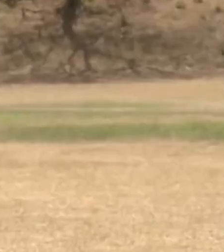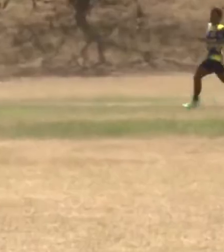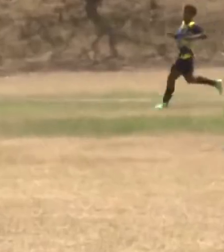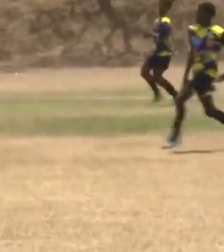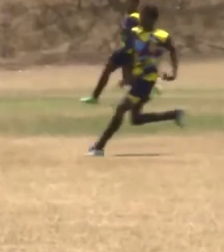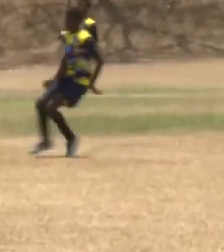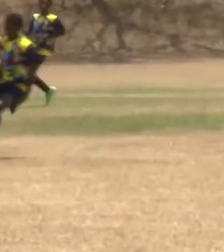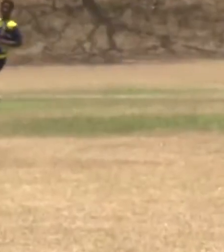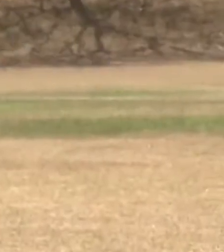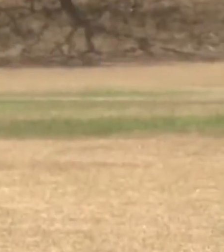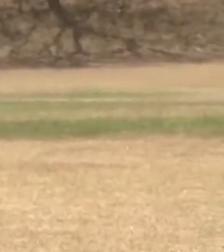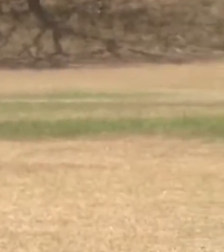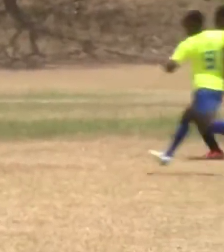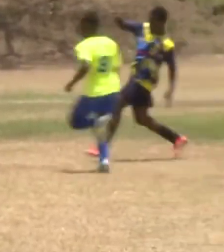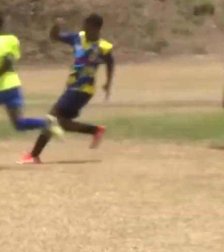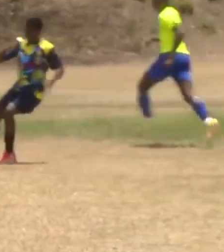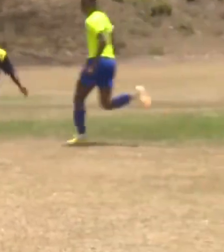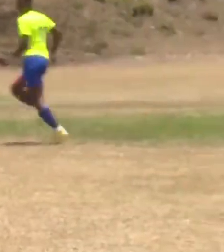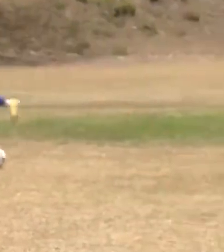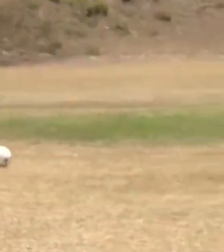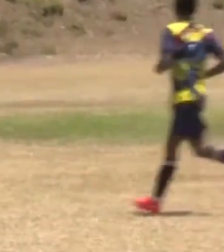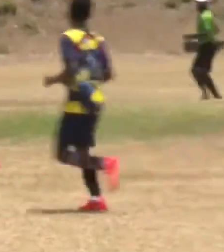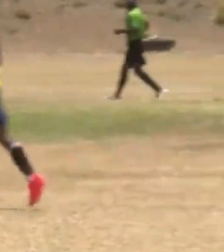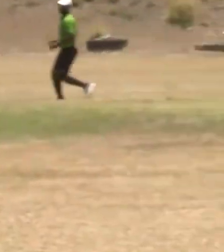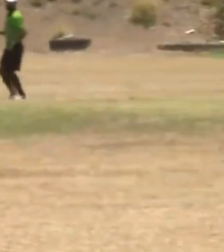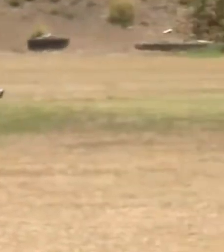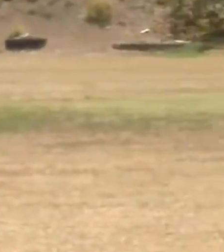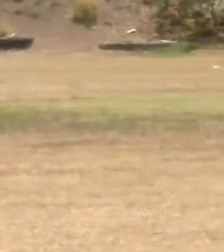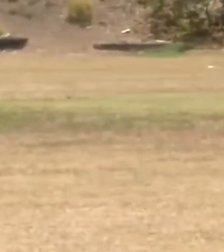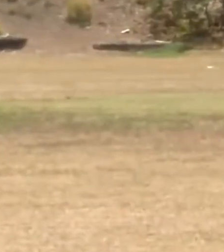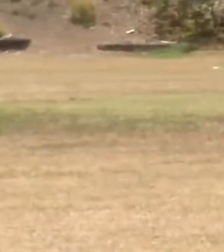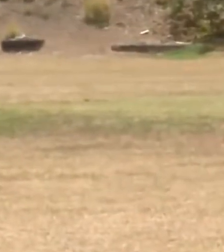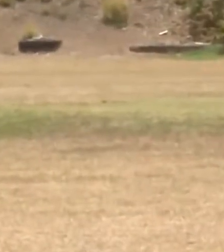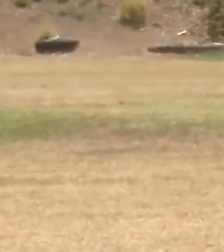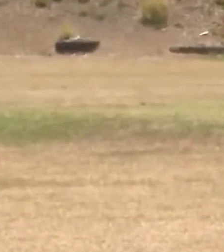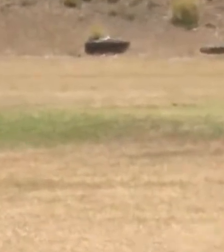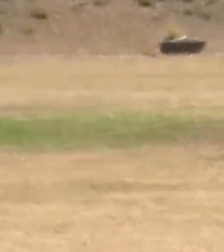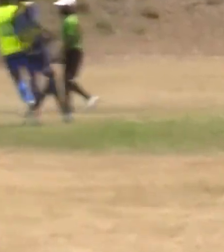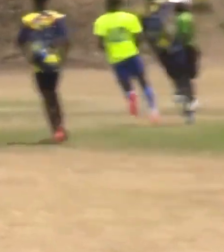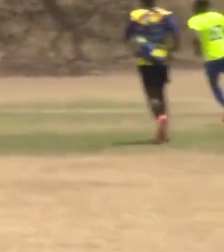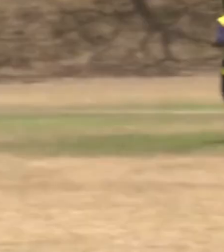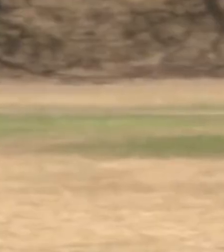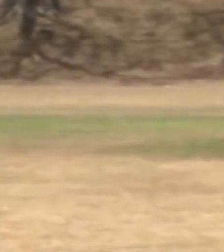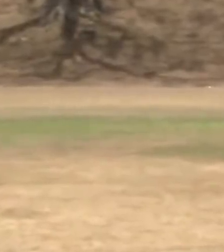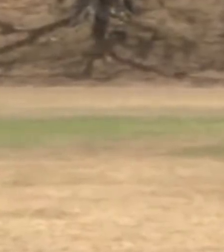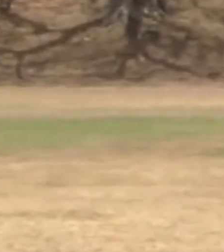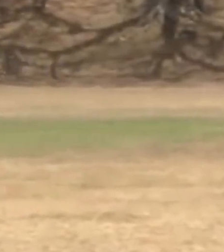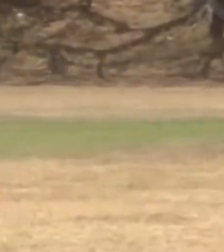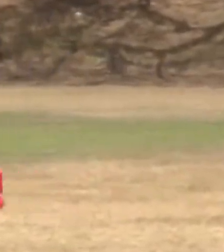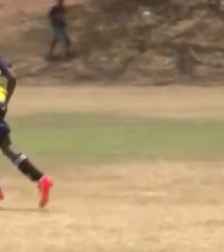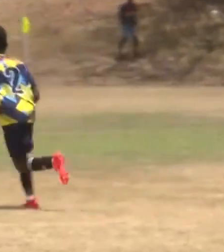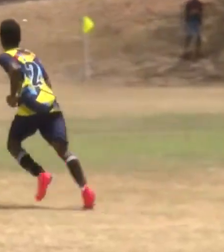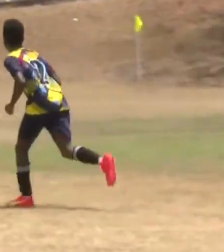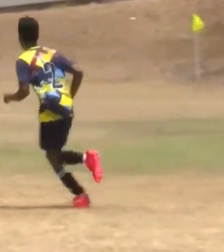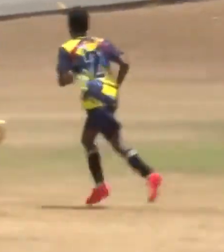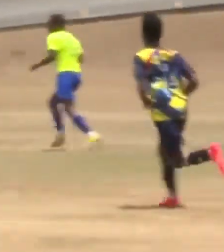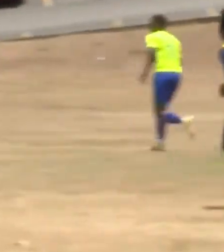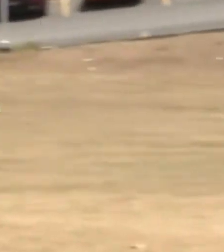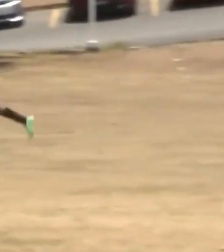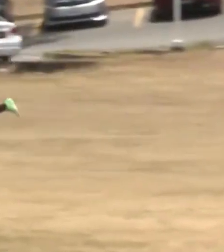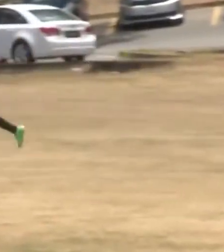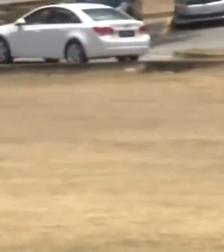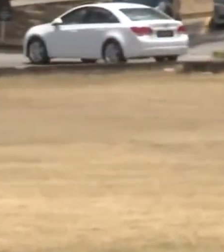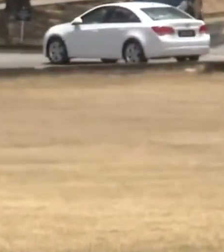Academy defenders were all taken up with the ball on the left of the box, but they didn't cover the right, and that's where Shamari Harewood